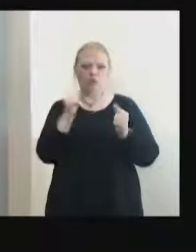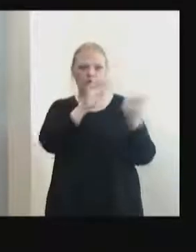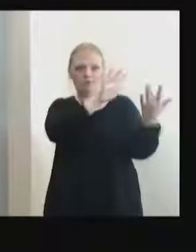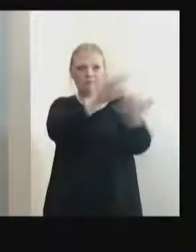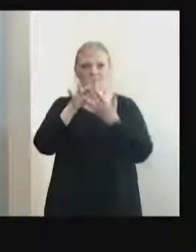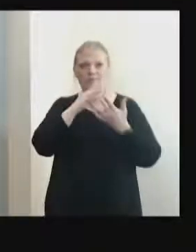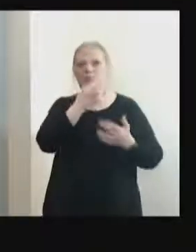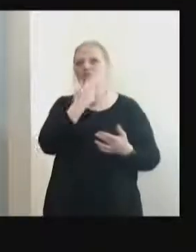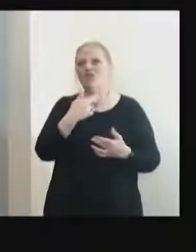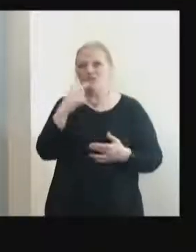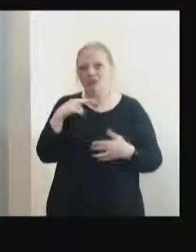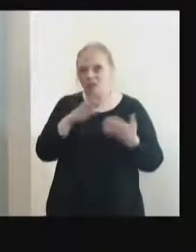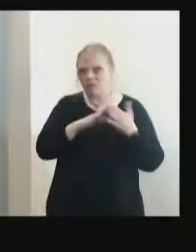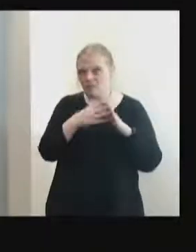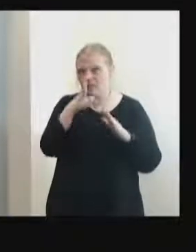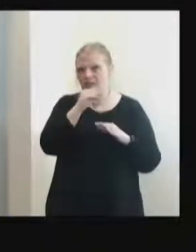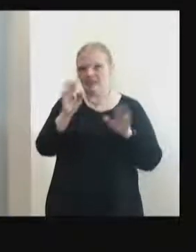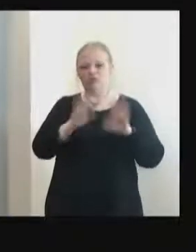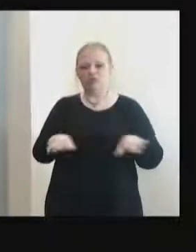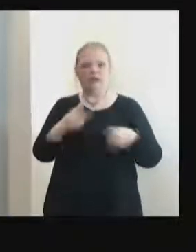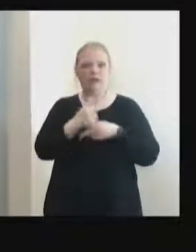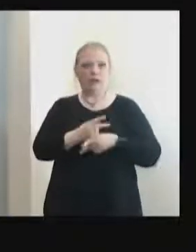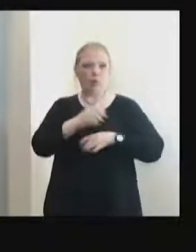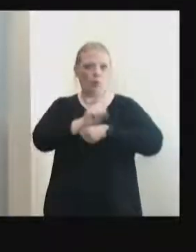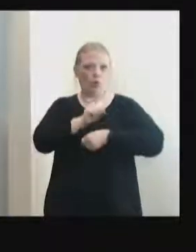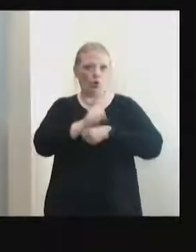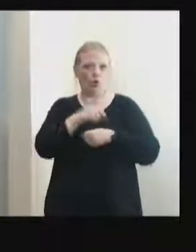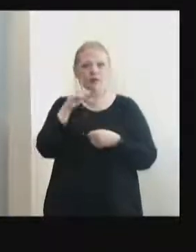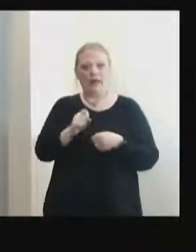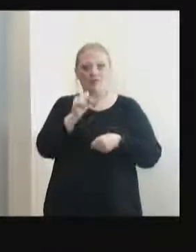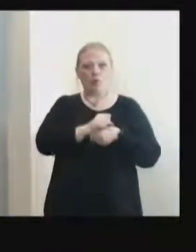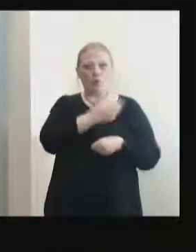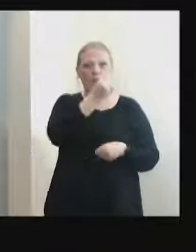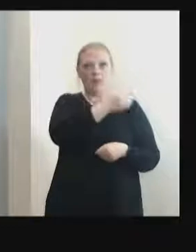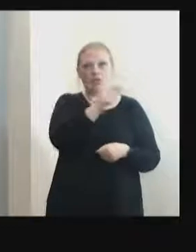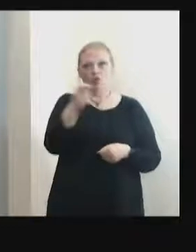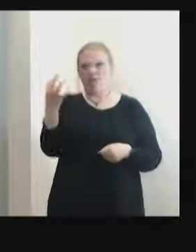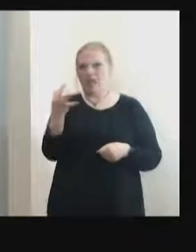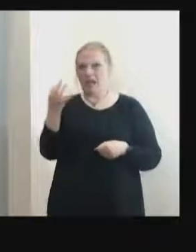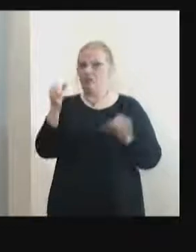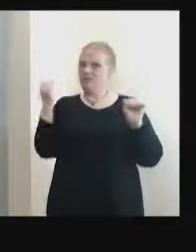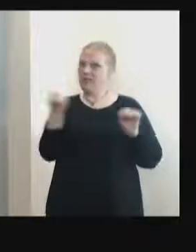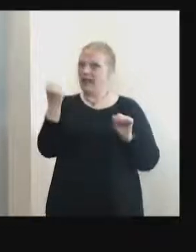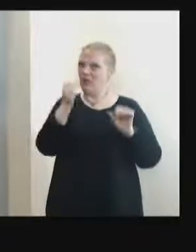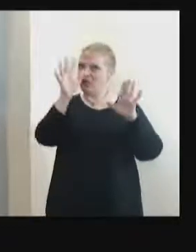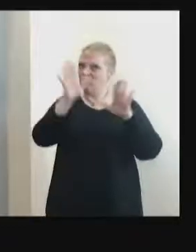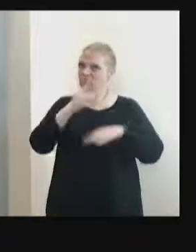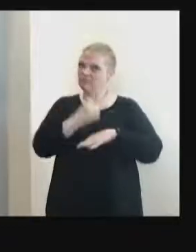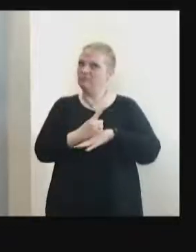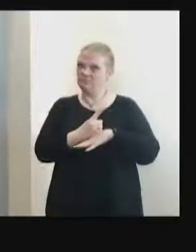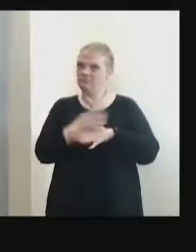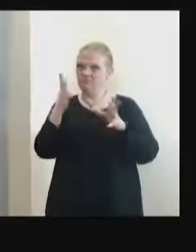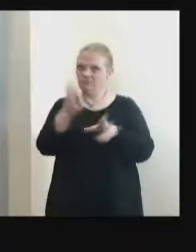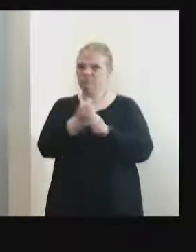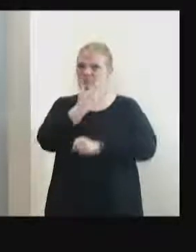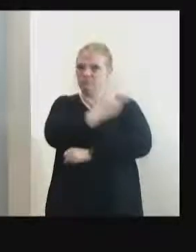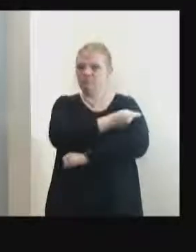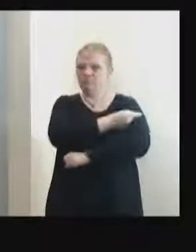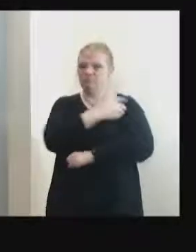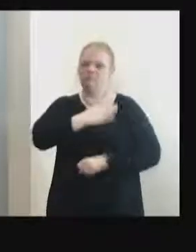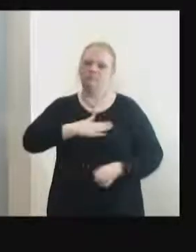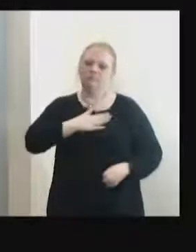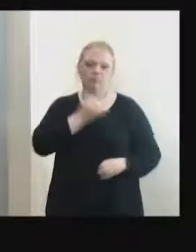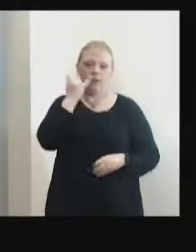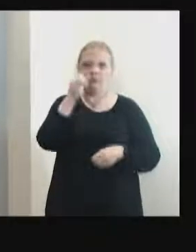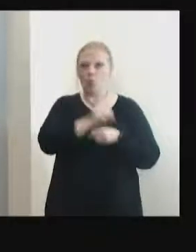restaurant community and also to our childcare workers that have to work Monday through Friday. So Saturday's a great day for them to come in to get vaccinated. So please, if